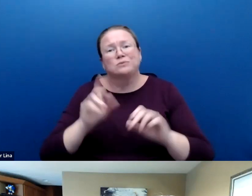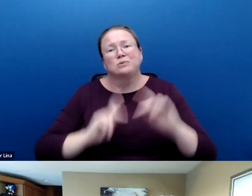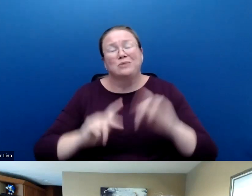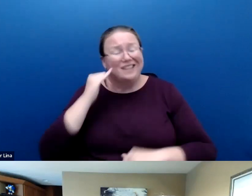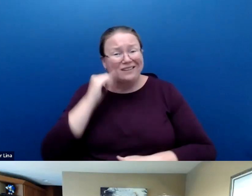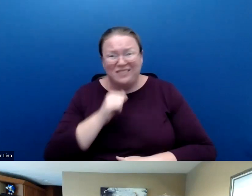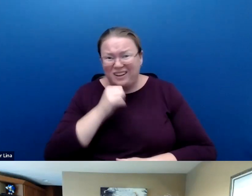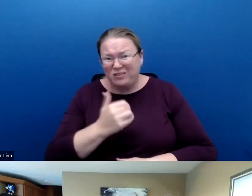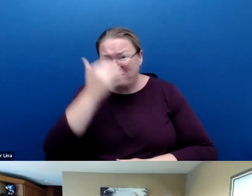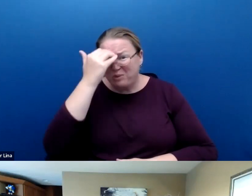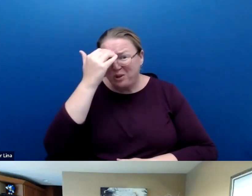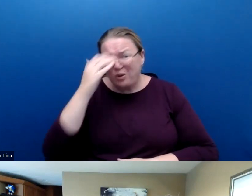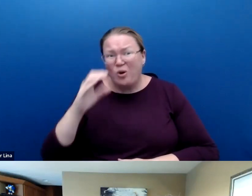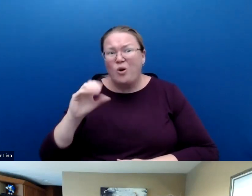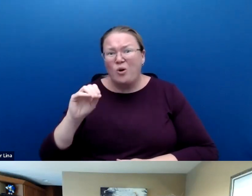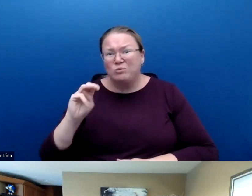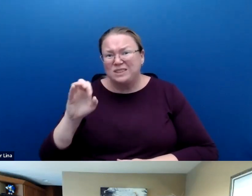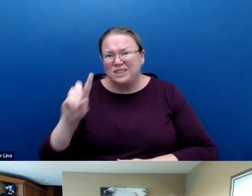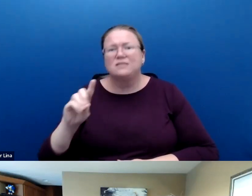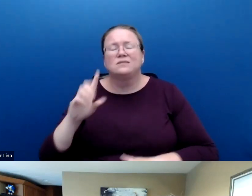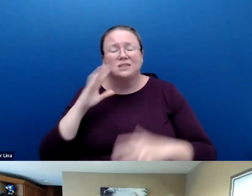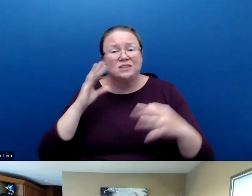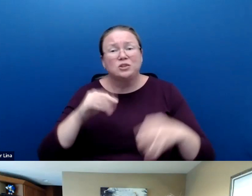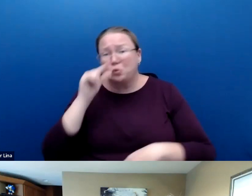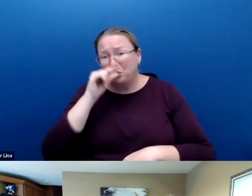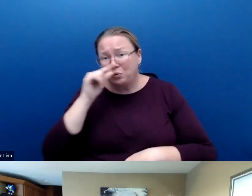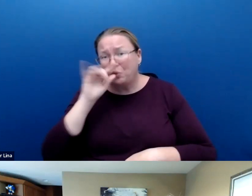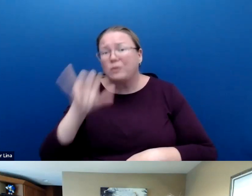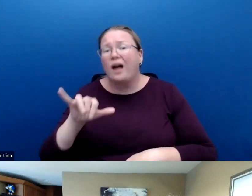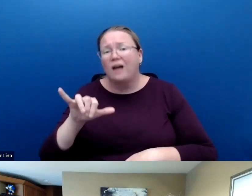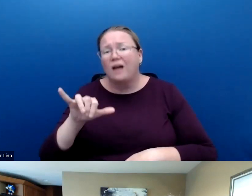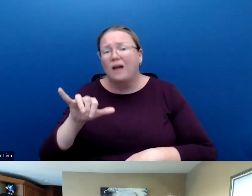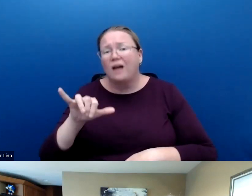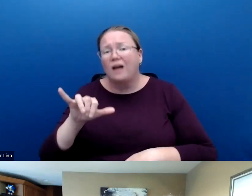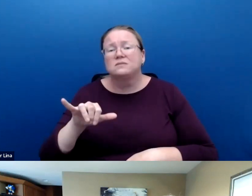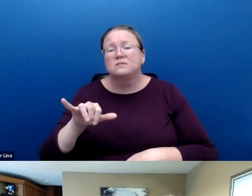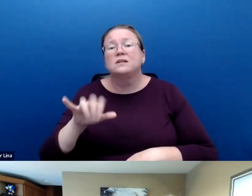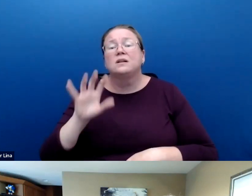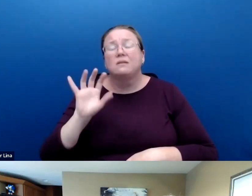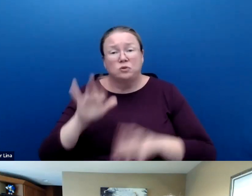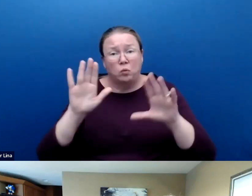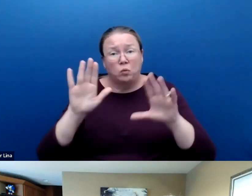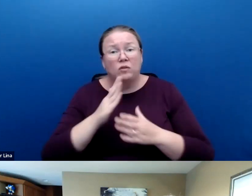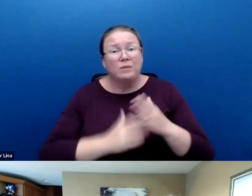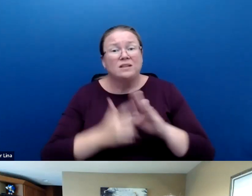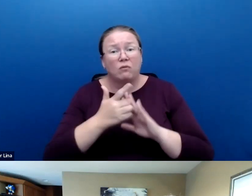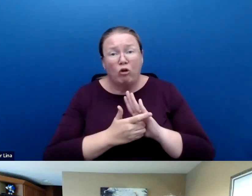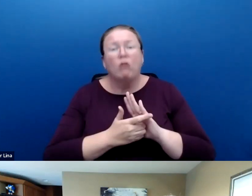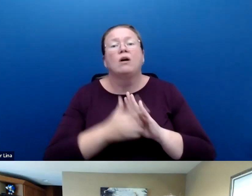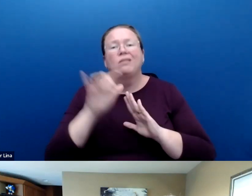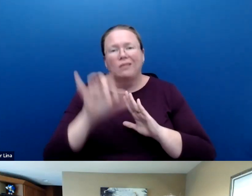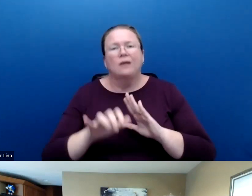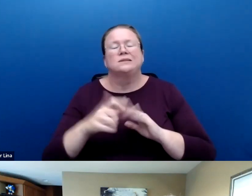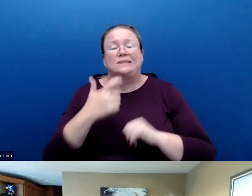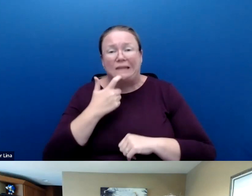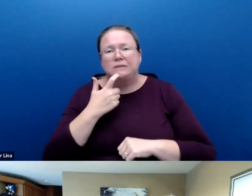not familiar with the Olmstead decision, Google the Olmstead decision. That is a great piece of legislation that